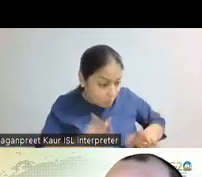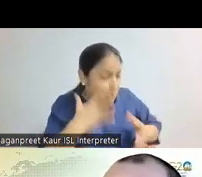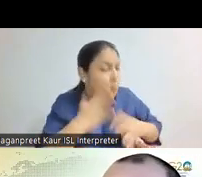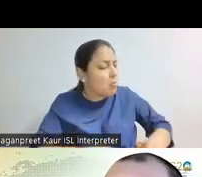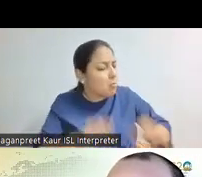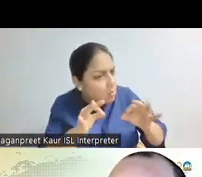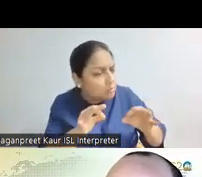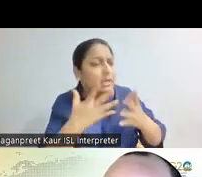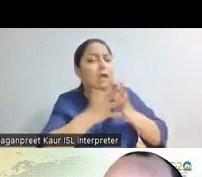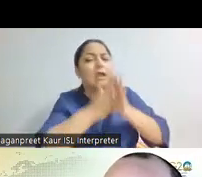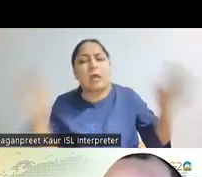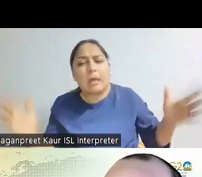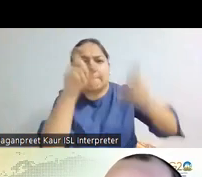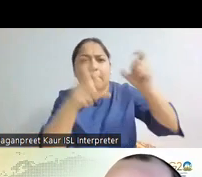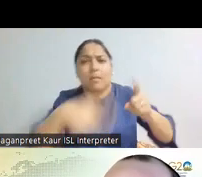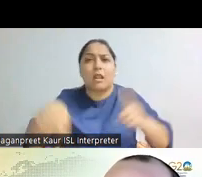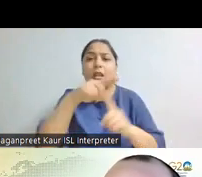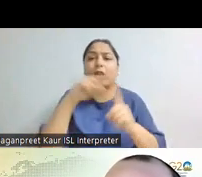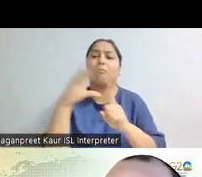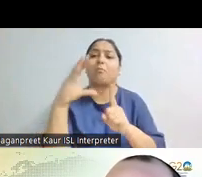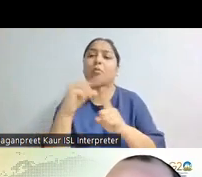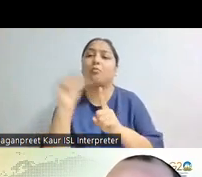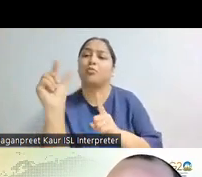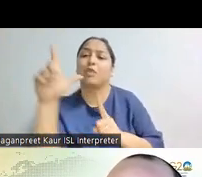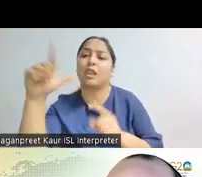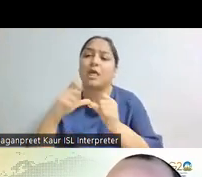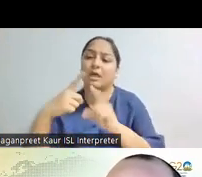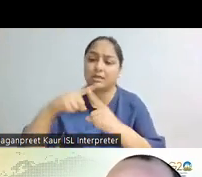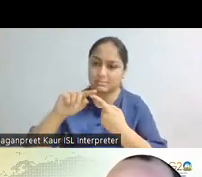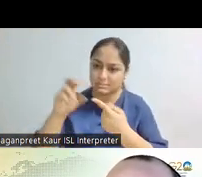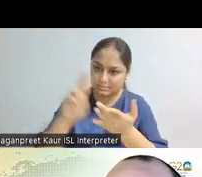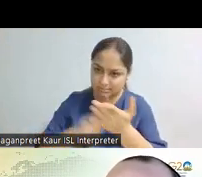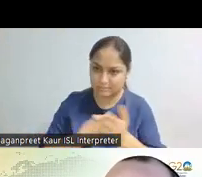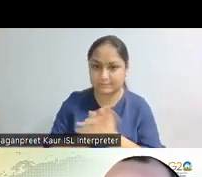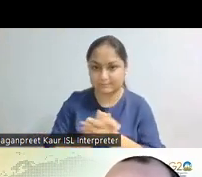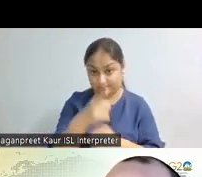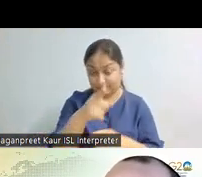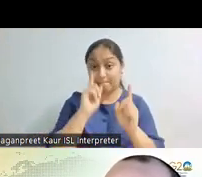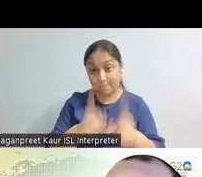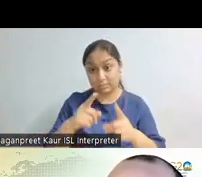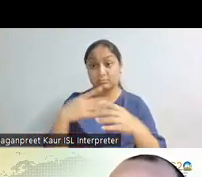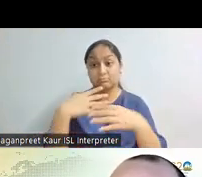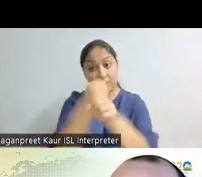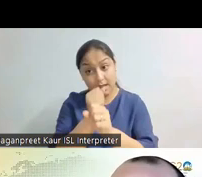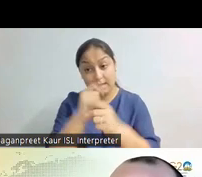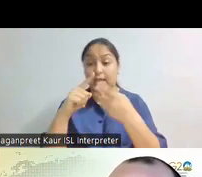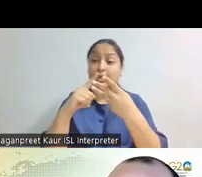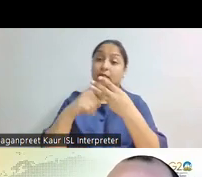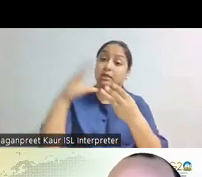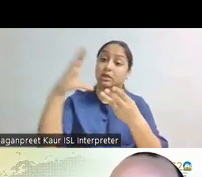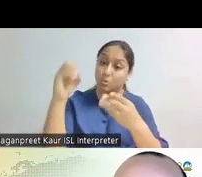target populations. Secondly, education institutions must create an ecosystem that supports increased